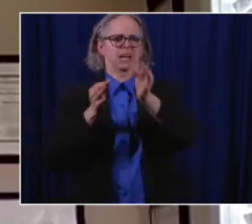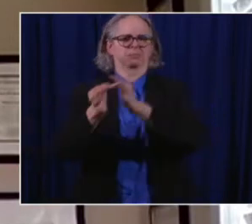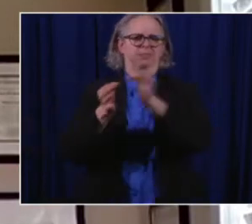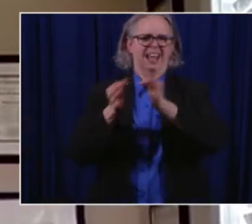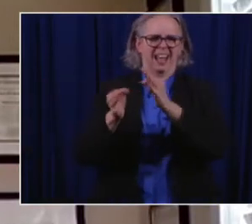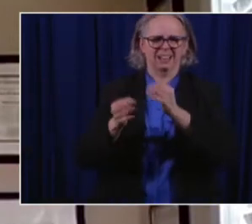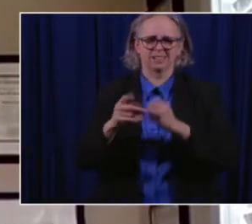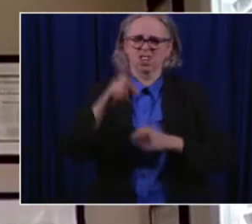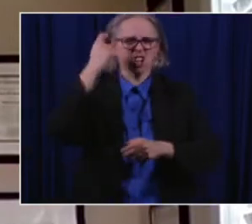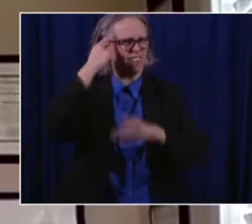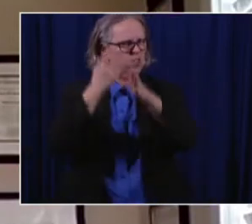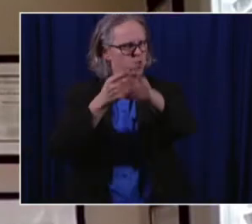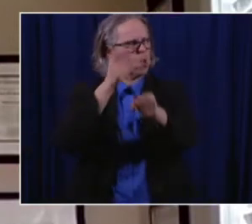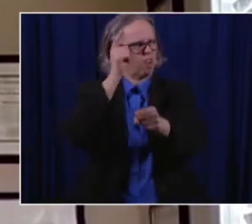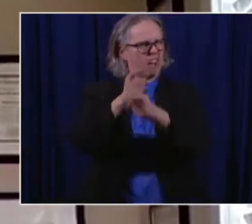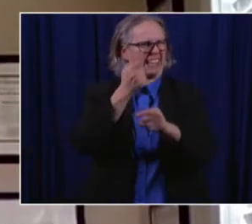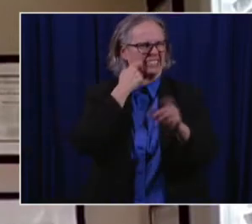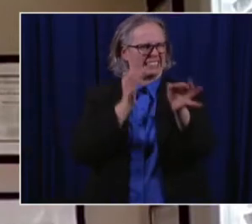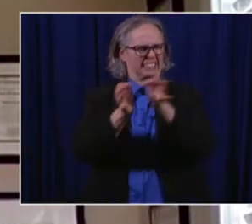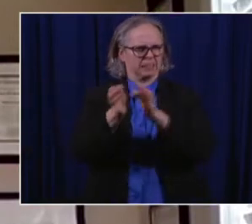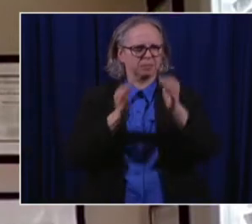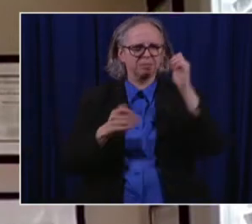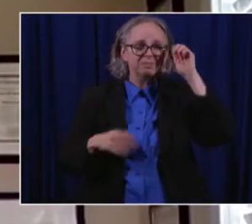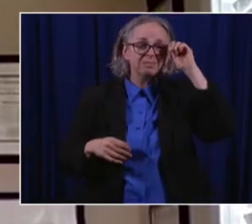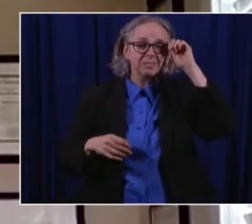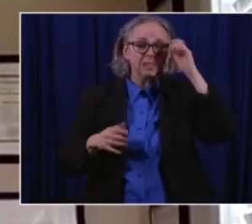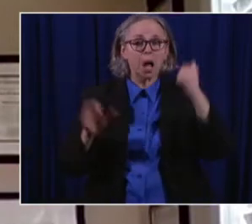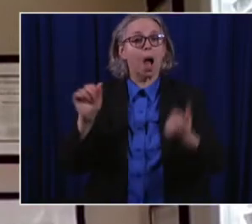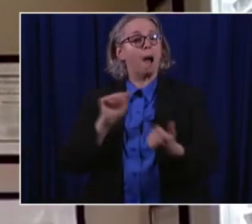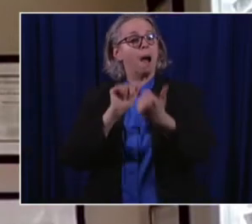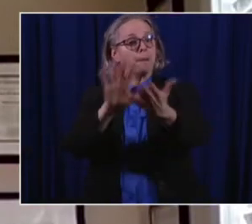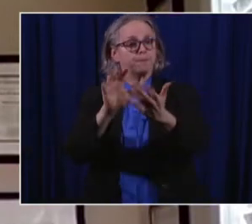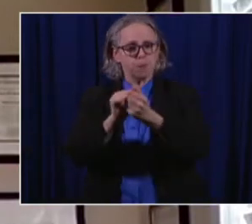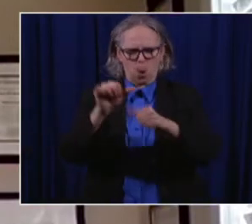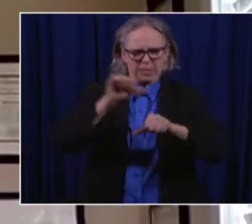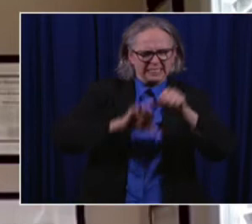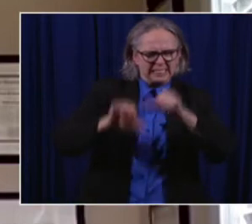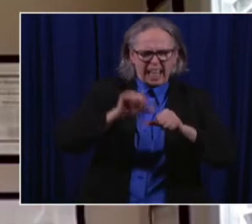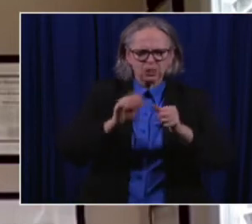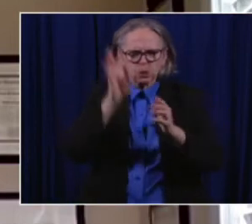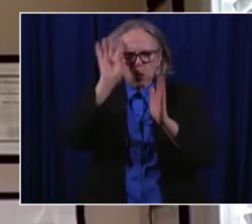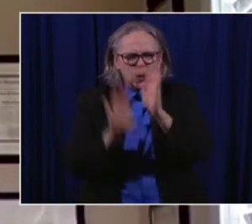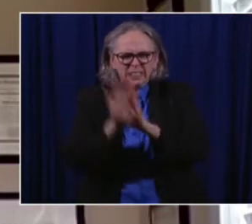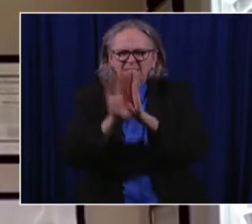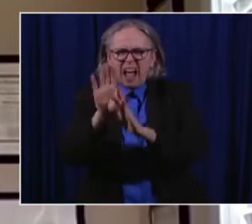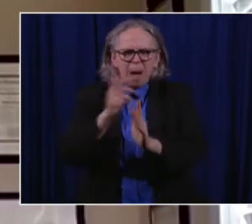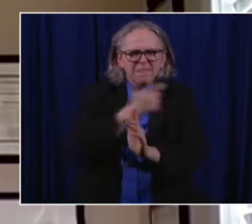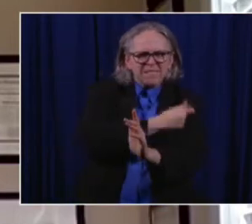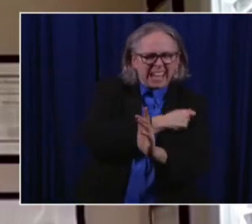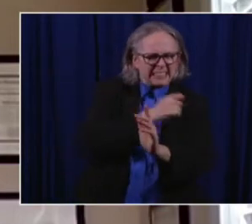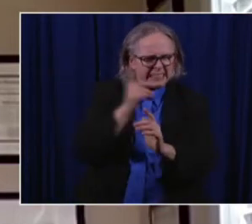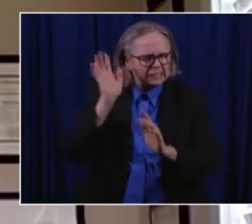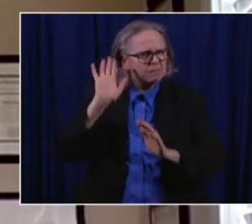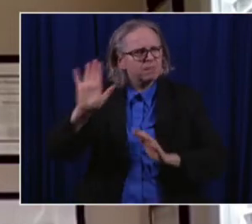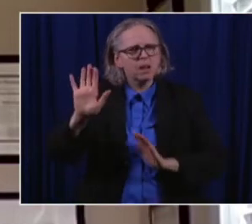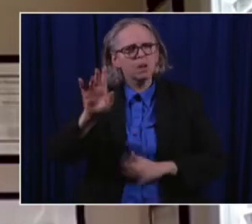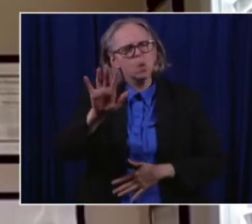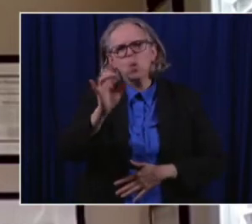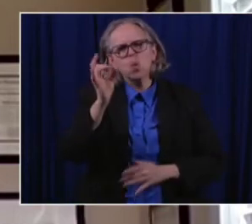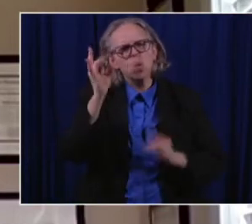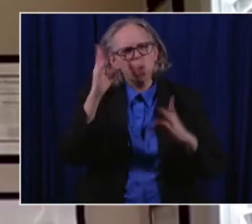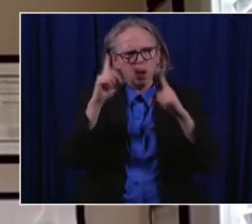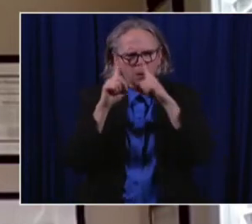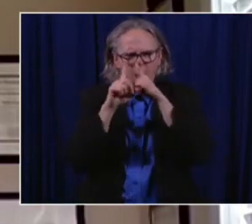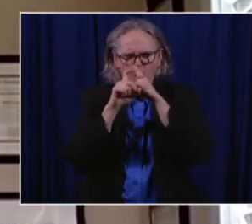been taken in the development of these vaccines has been unprecedented in its speed, but that